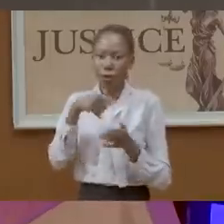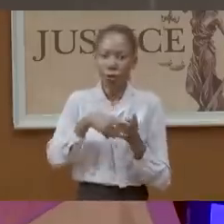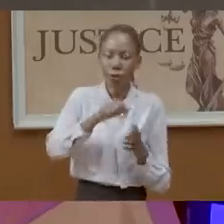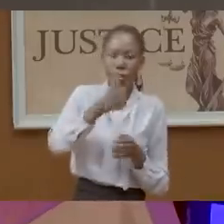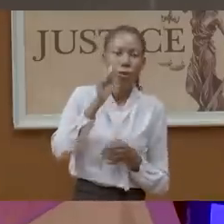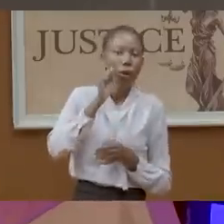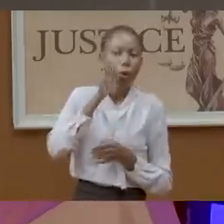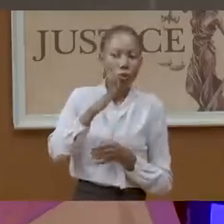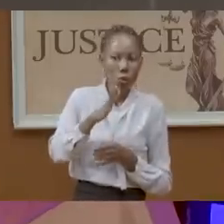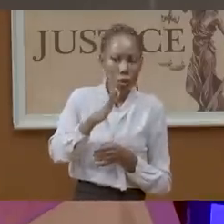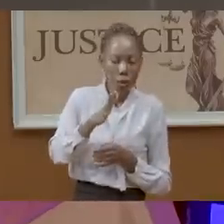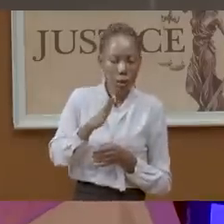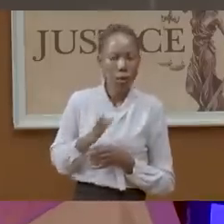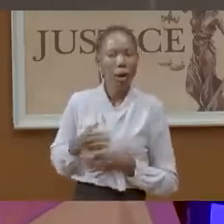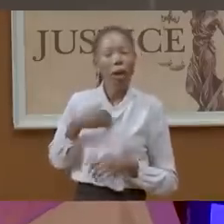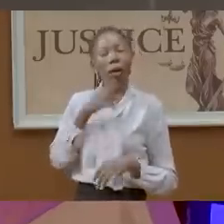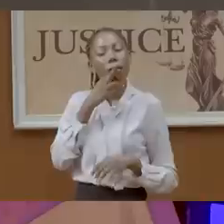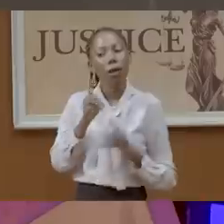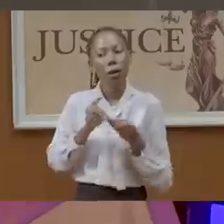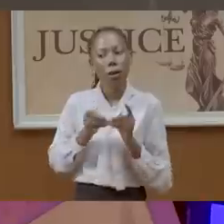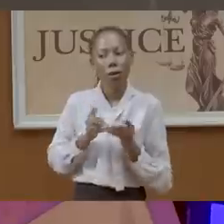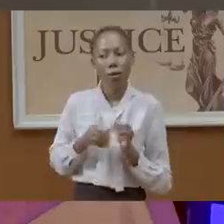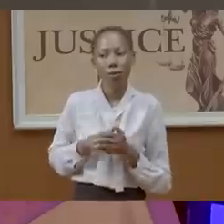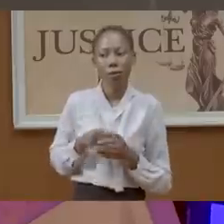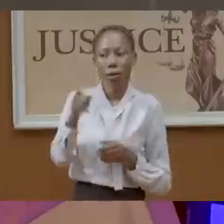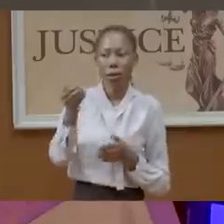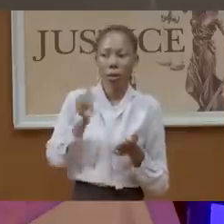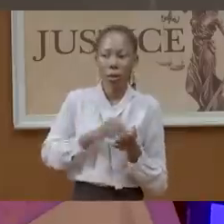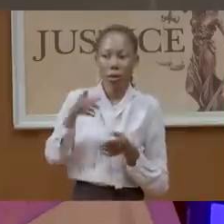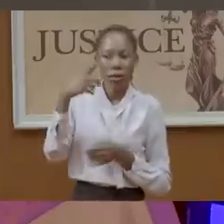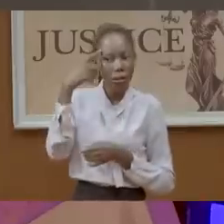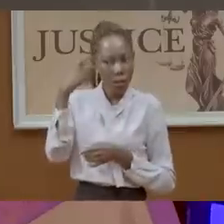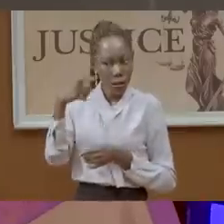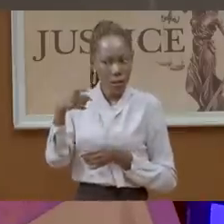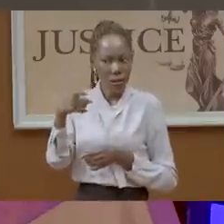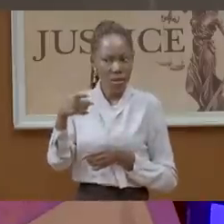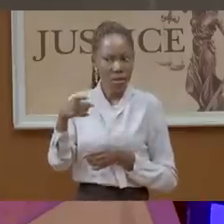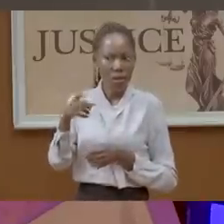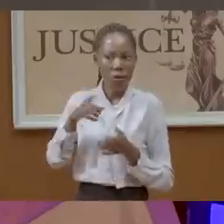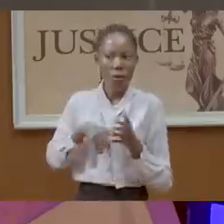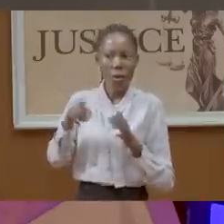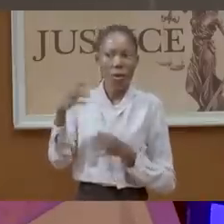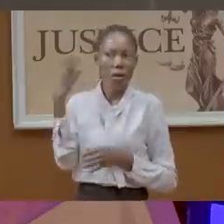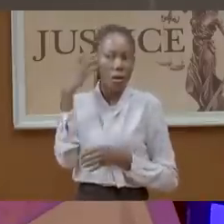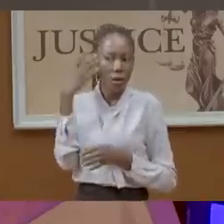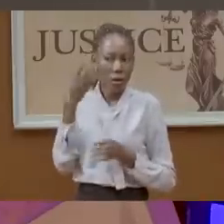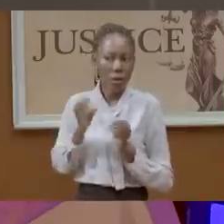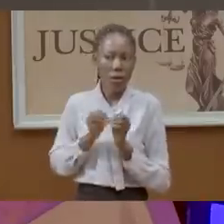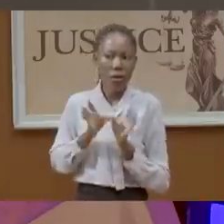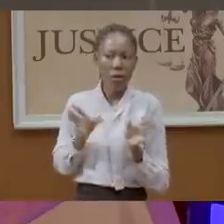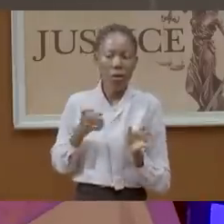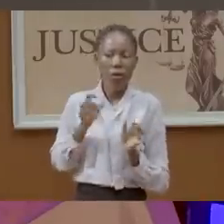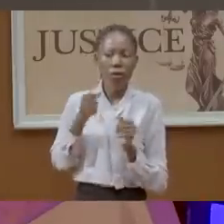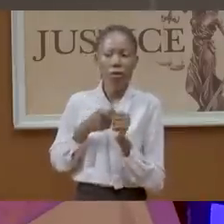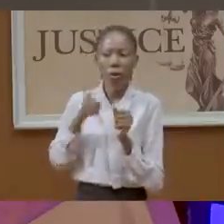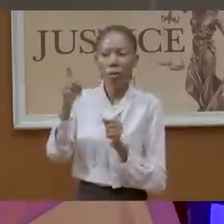in the middle of the night, I slept. I had a dream. In the dream, what I heard clearly from my